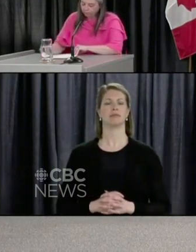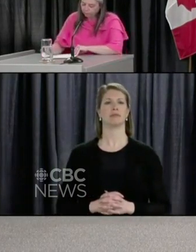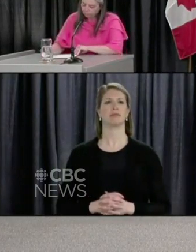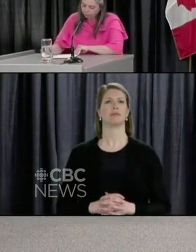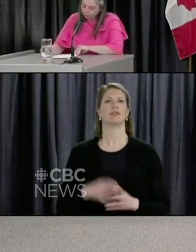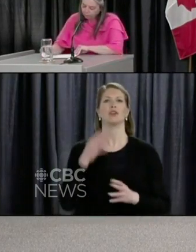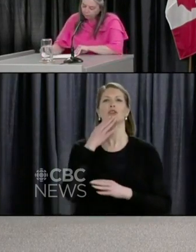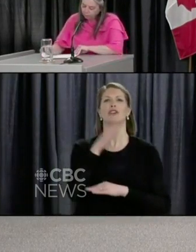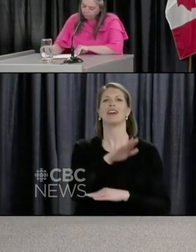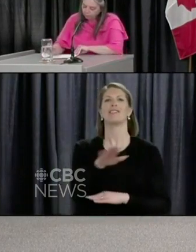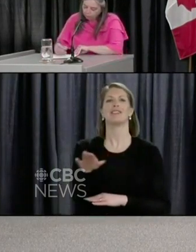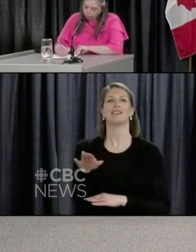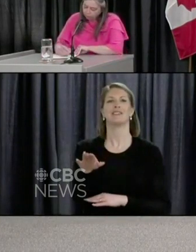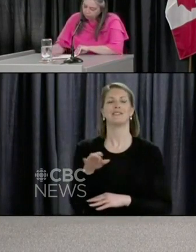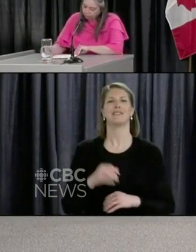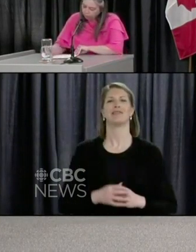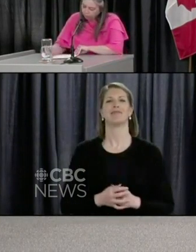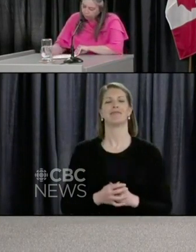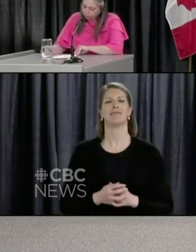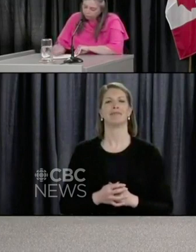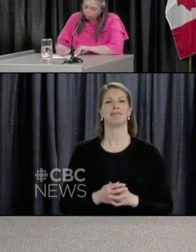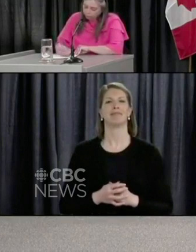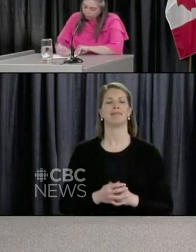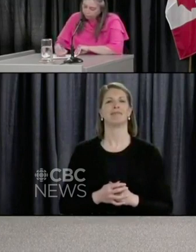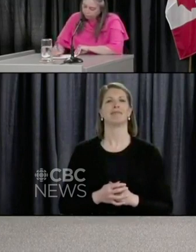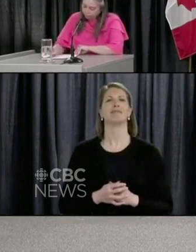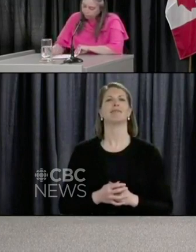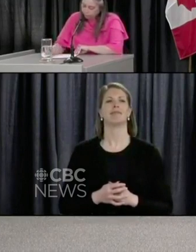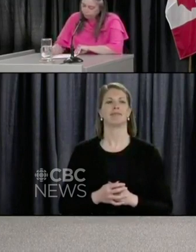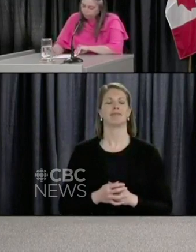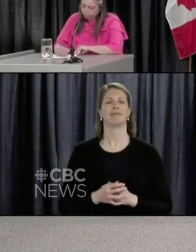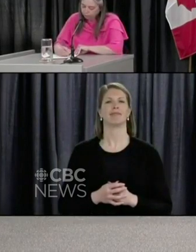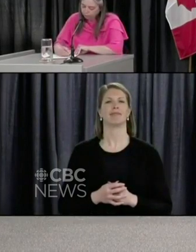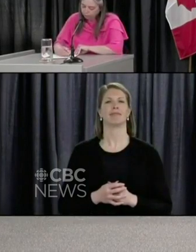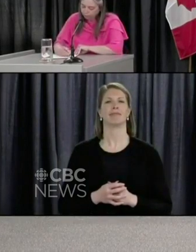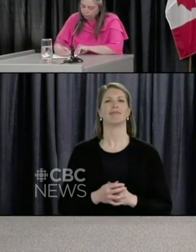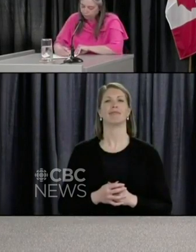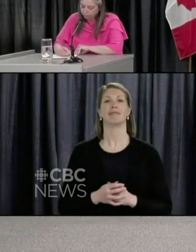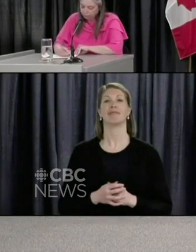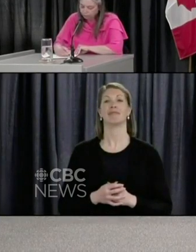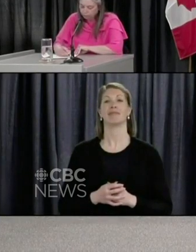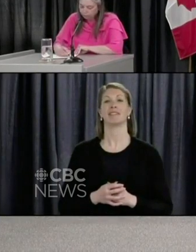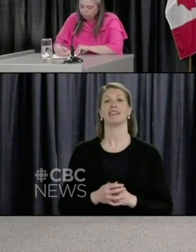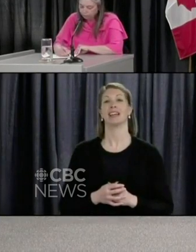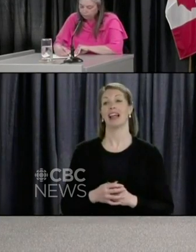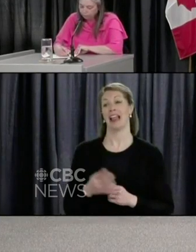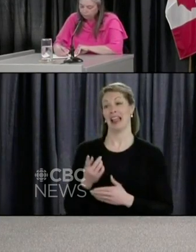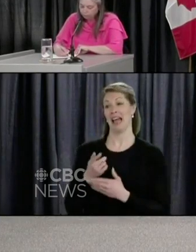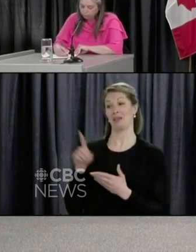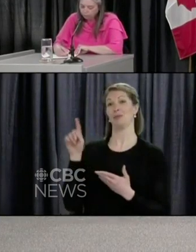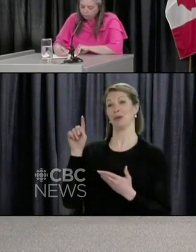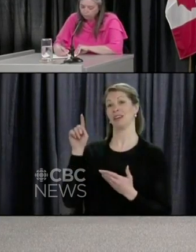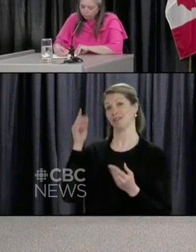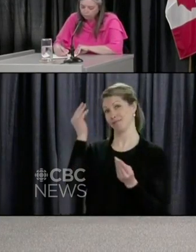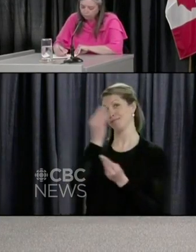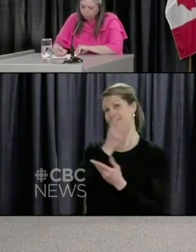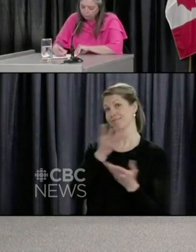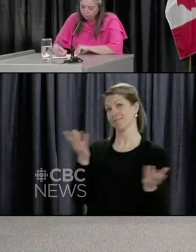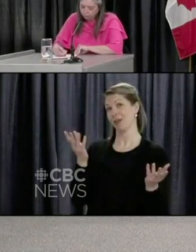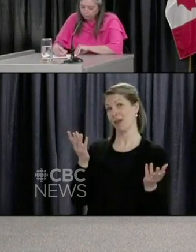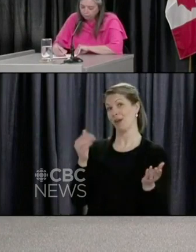Well, good afternoon, everyone. I mentioned last week that Dr. Proton Rahman would